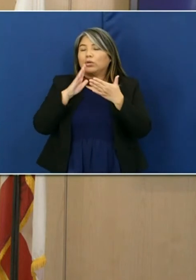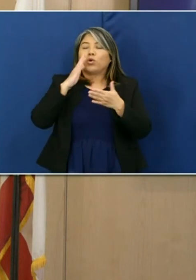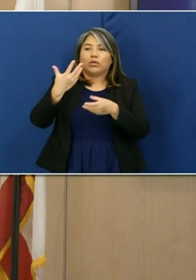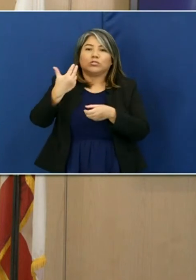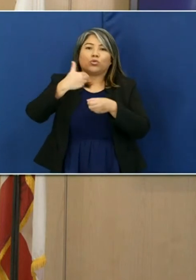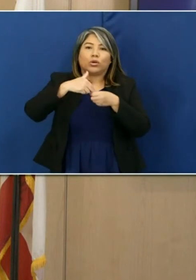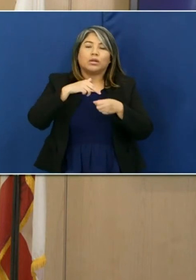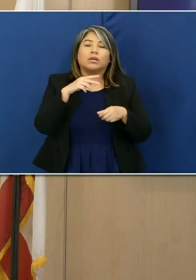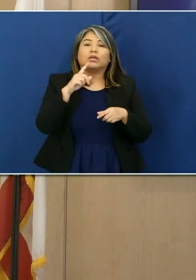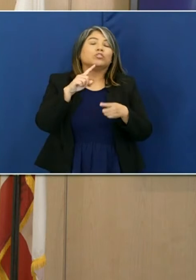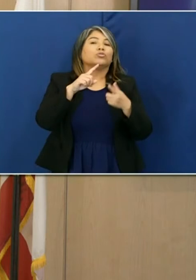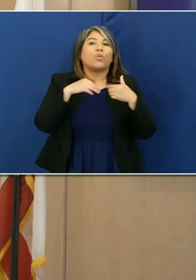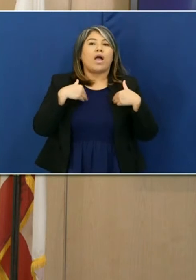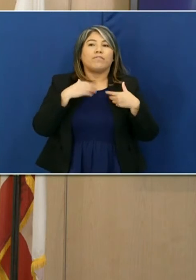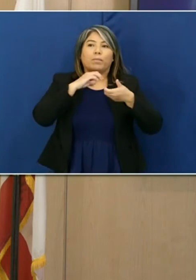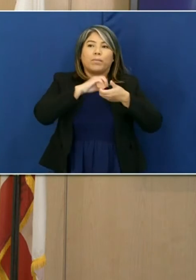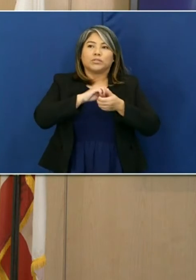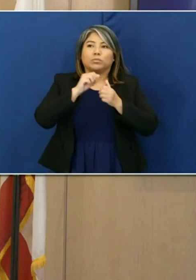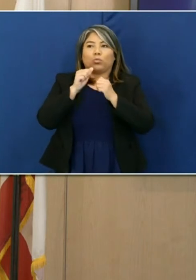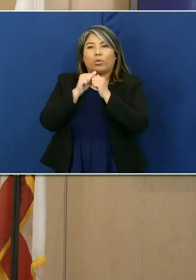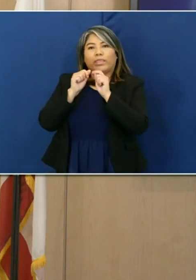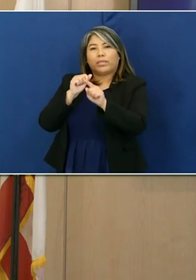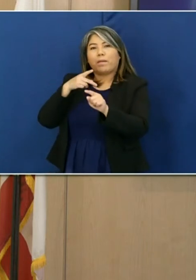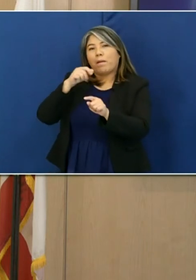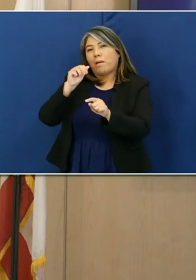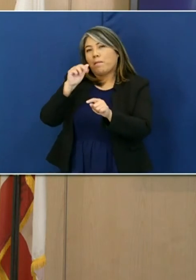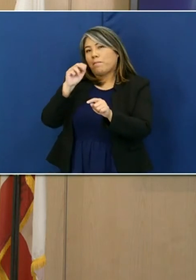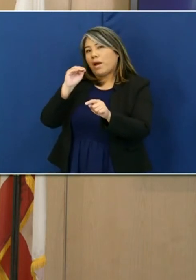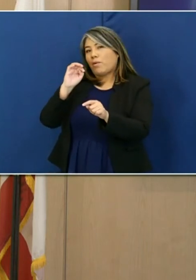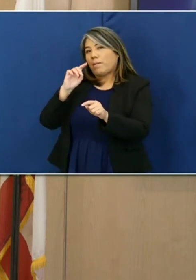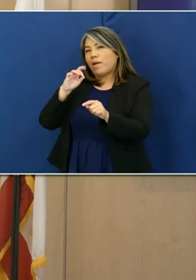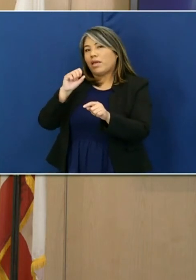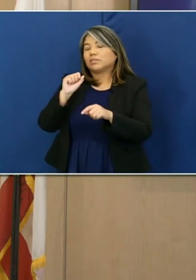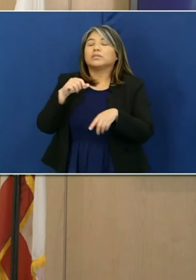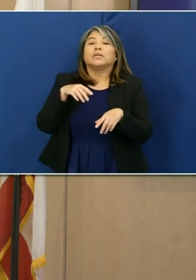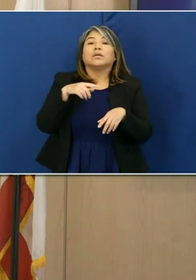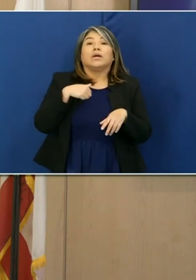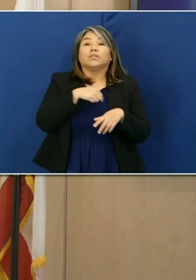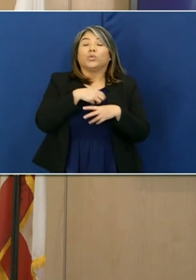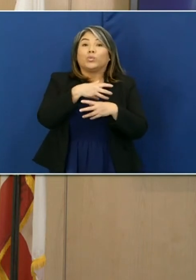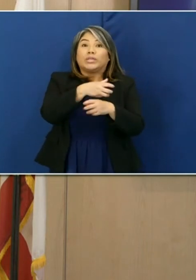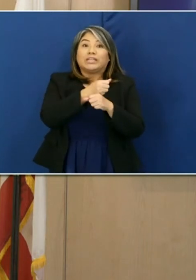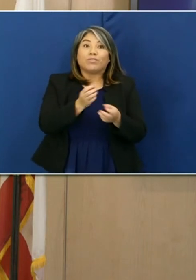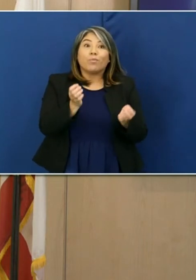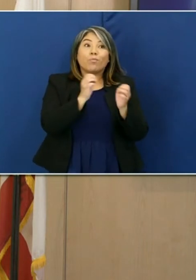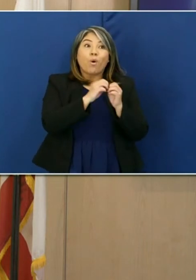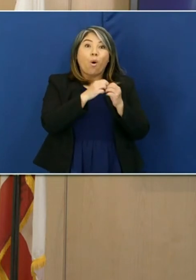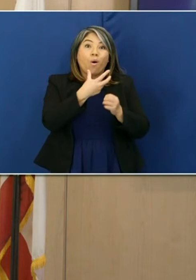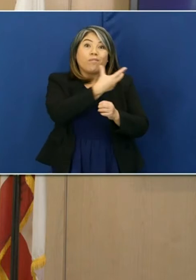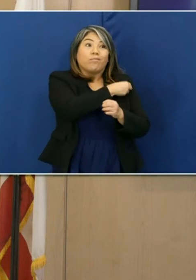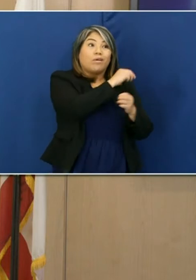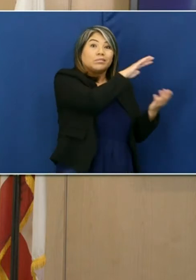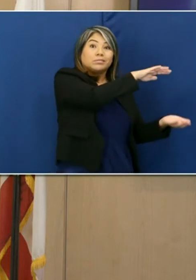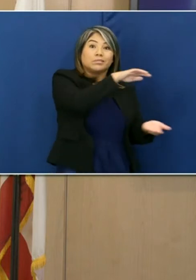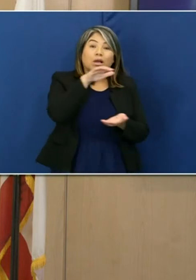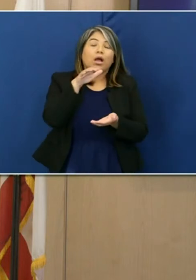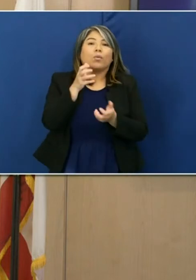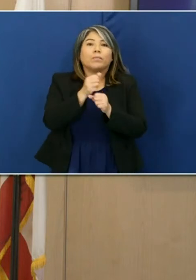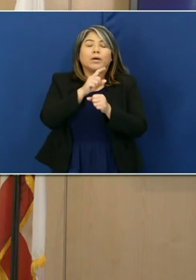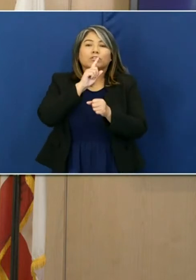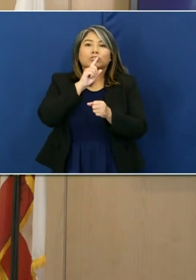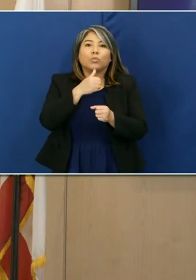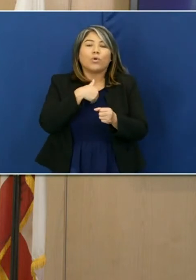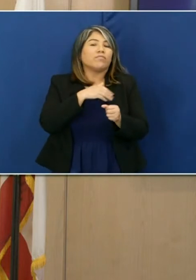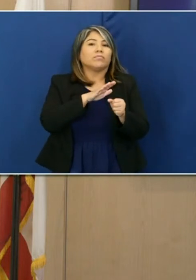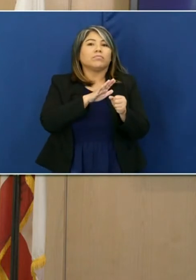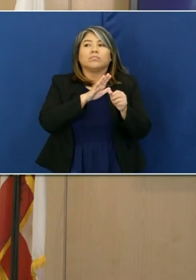a partnership around paramedics as we expect to receive significantly larger numbers of dosages. We want to make sure that we have